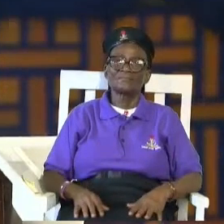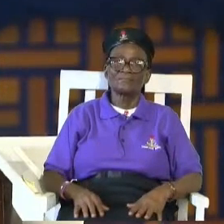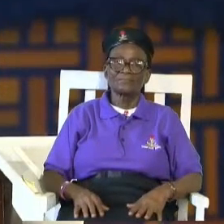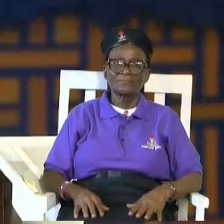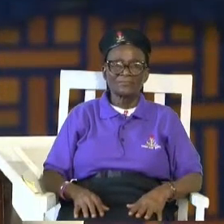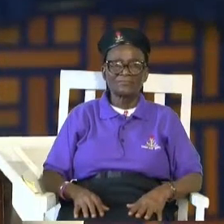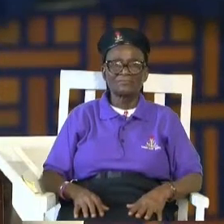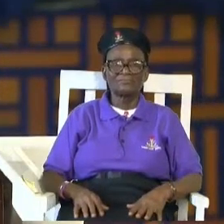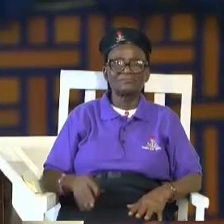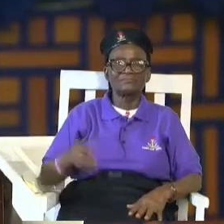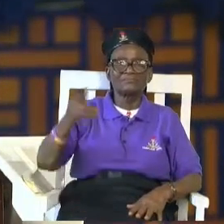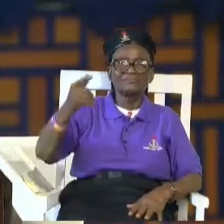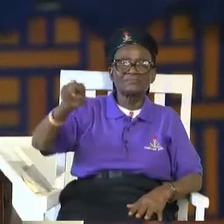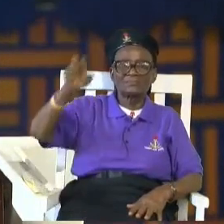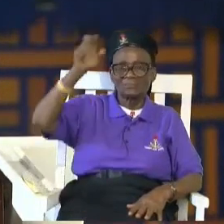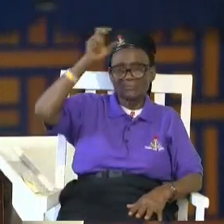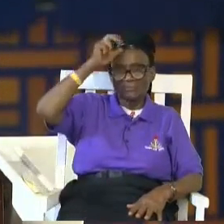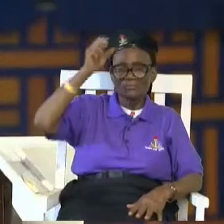The devil is a liar.